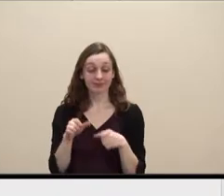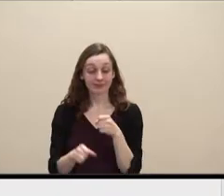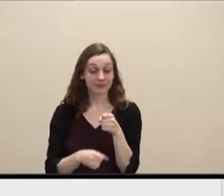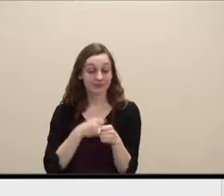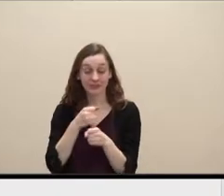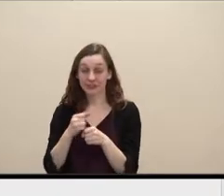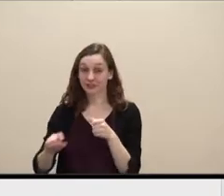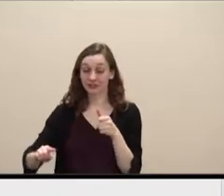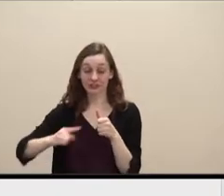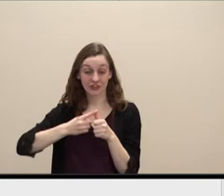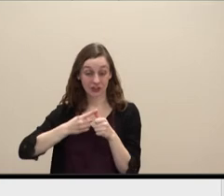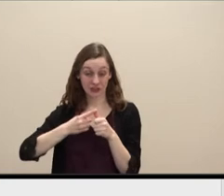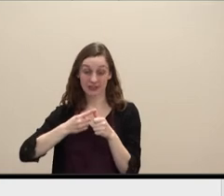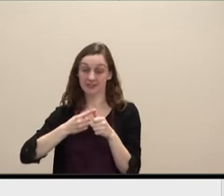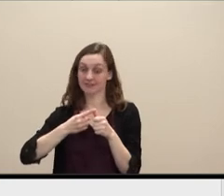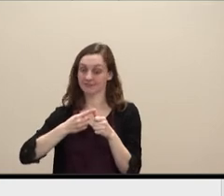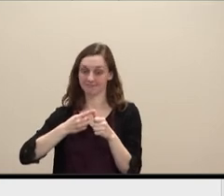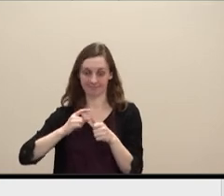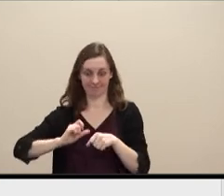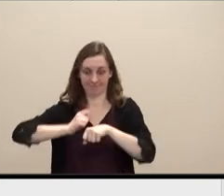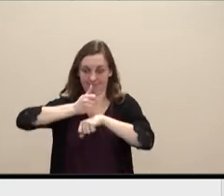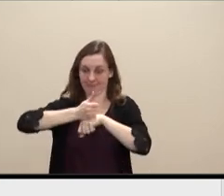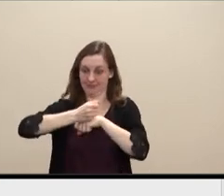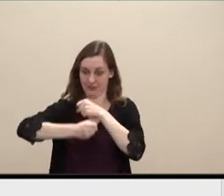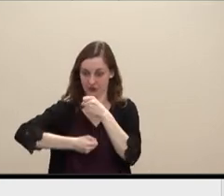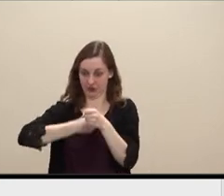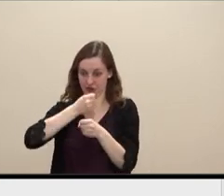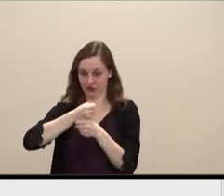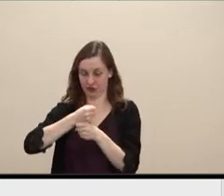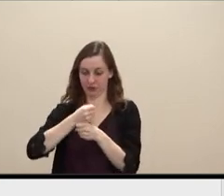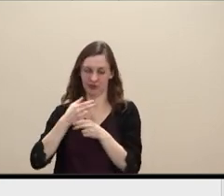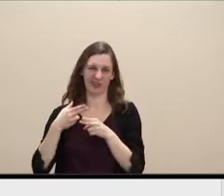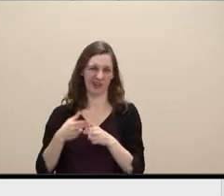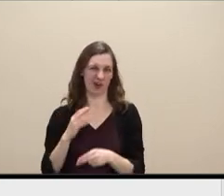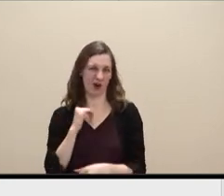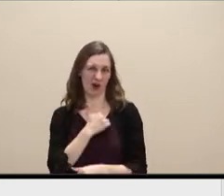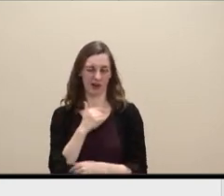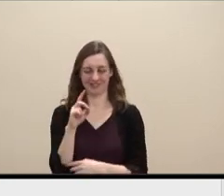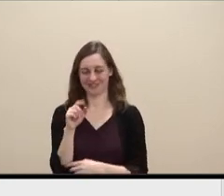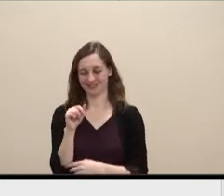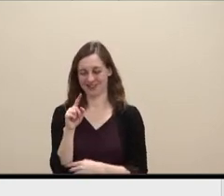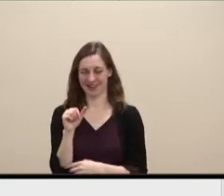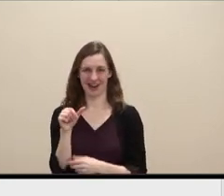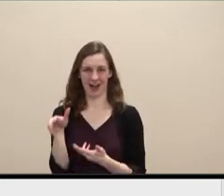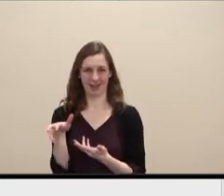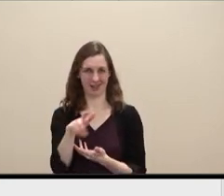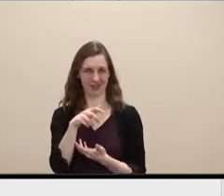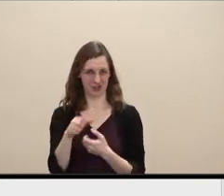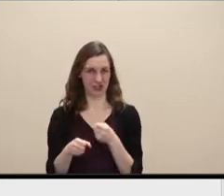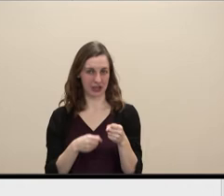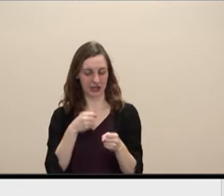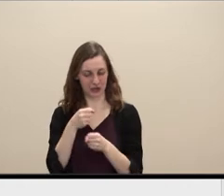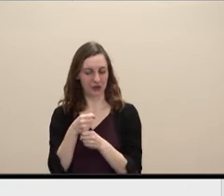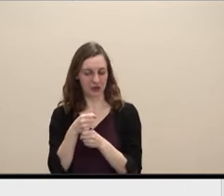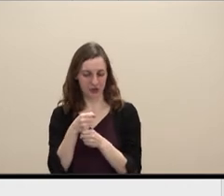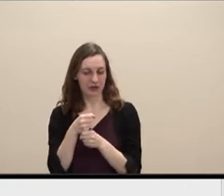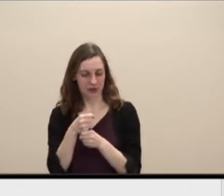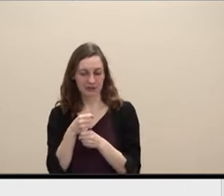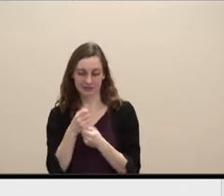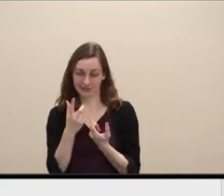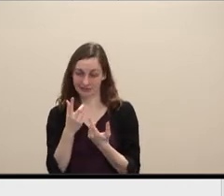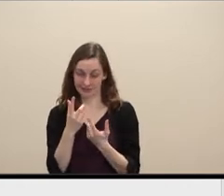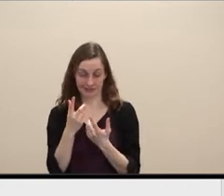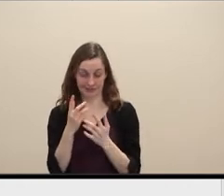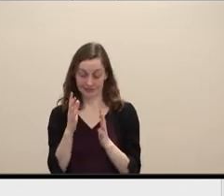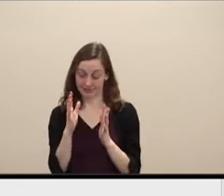This year is our first implementation year and our what we call our data collection year. And in spite of all